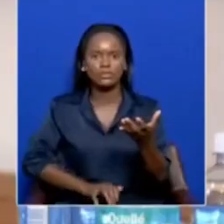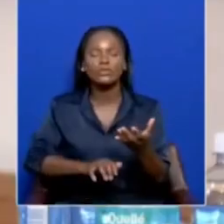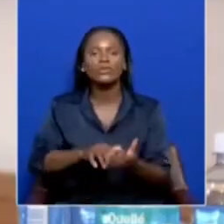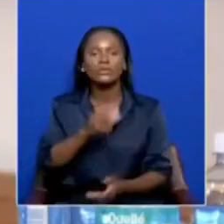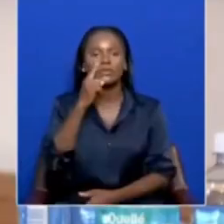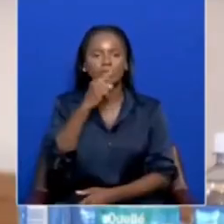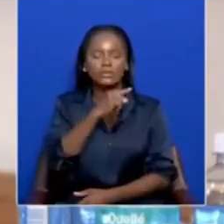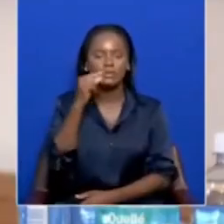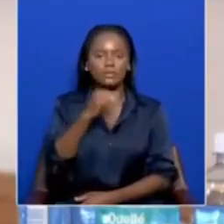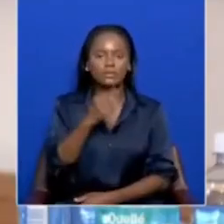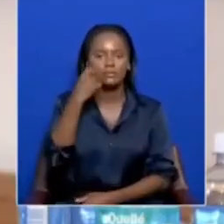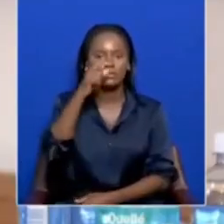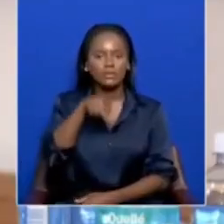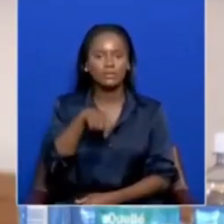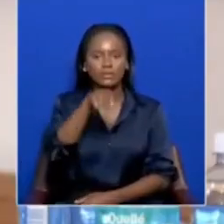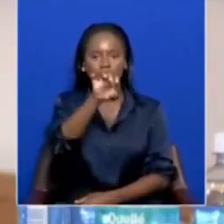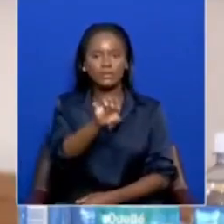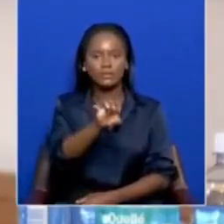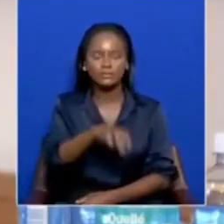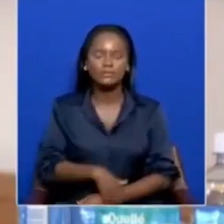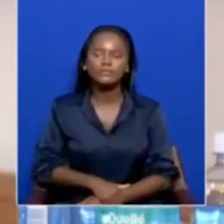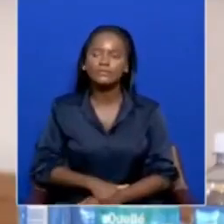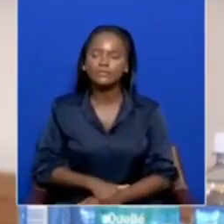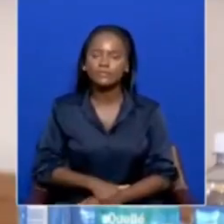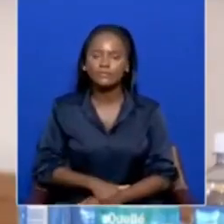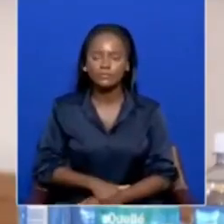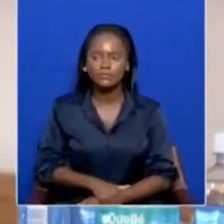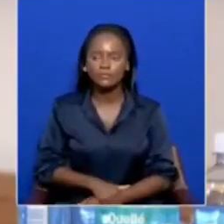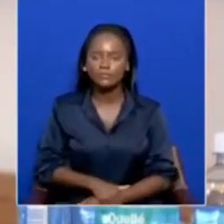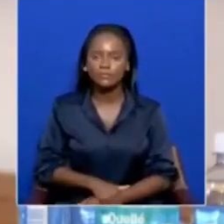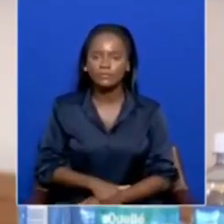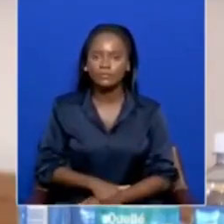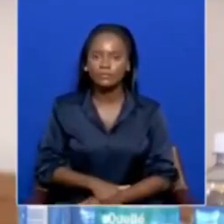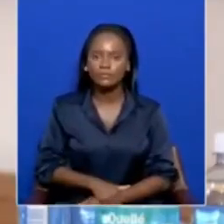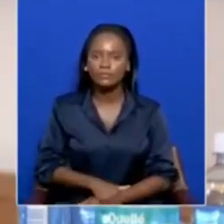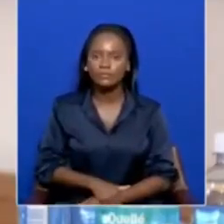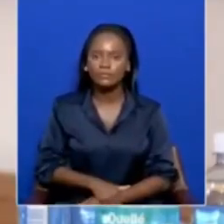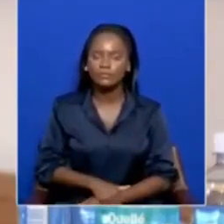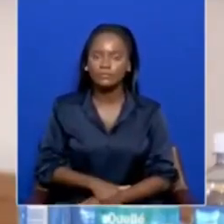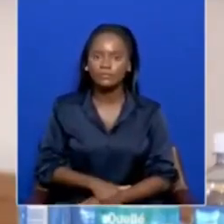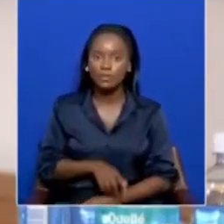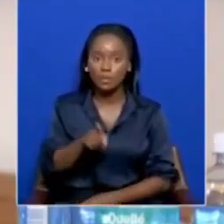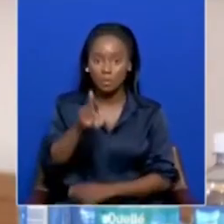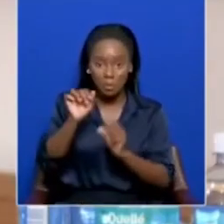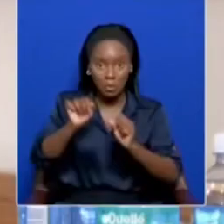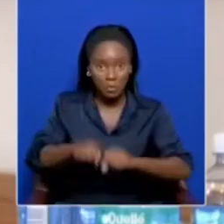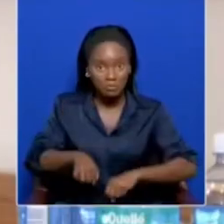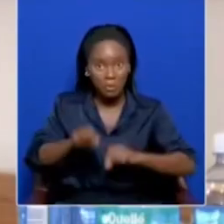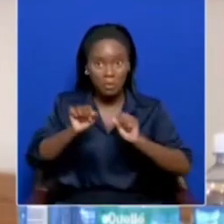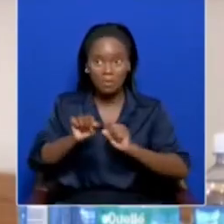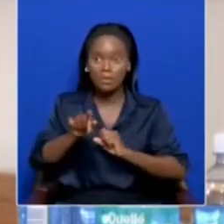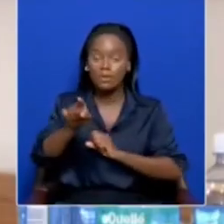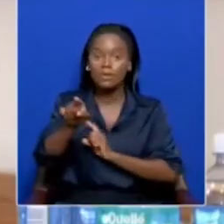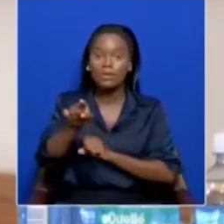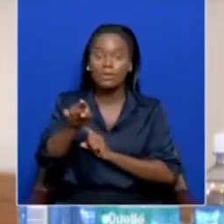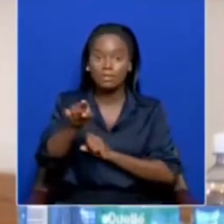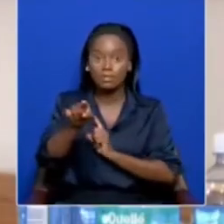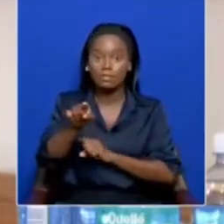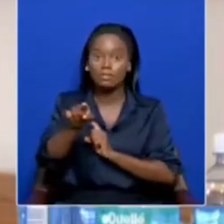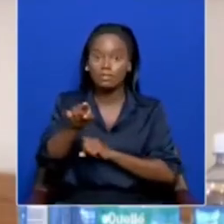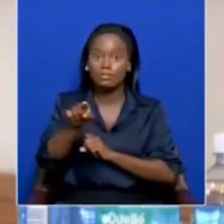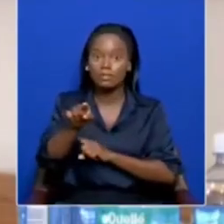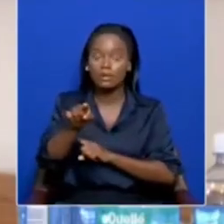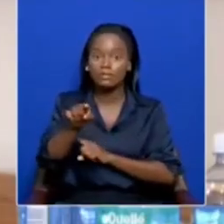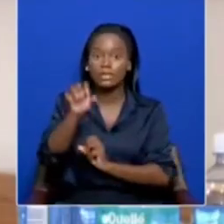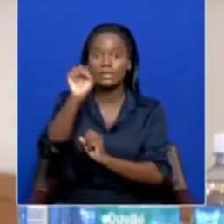Do you confirm that you have provided a statement to this commission for purposes of